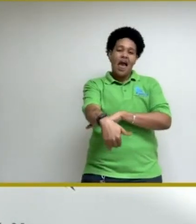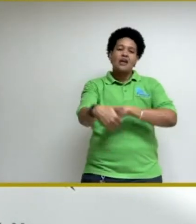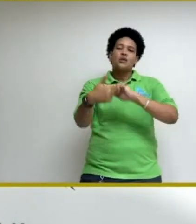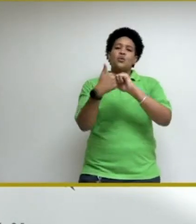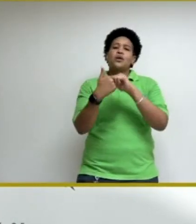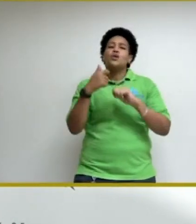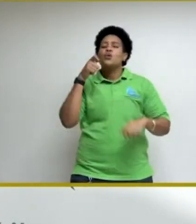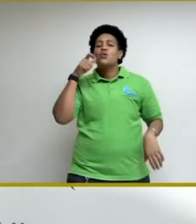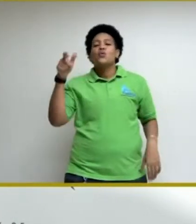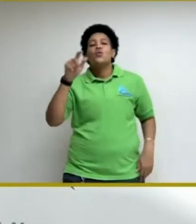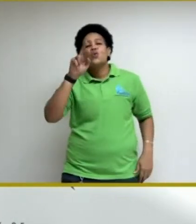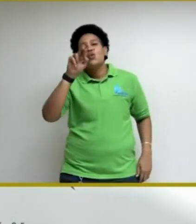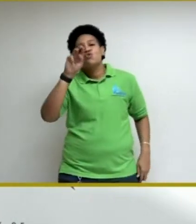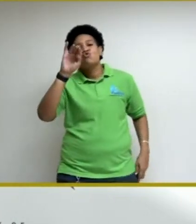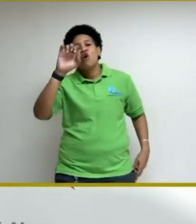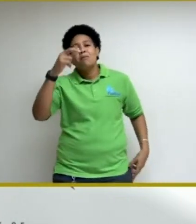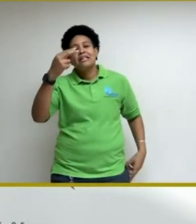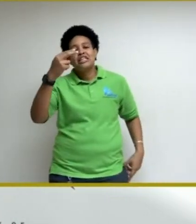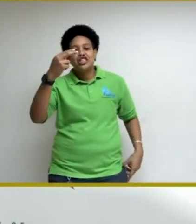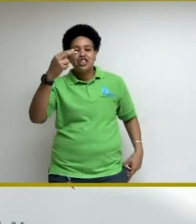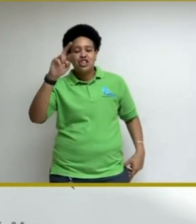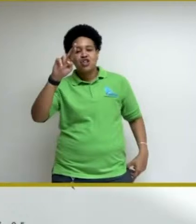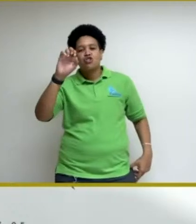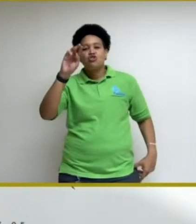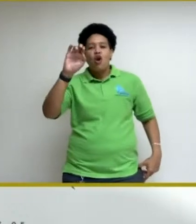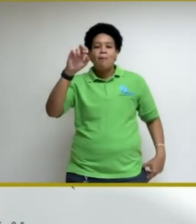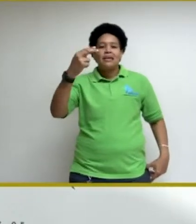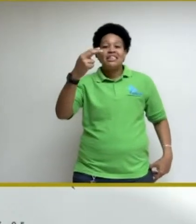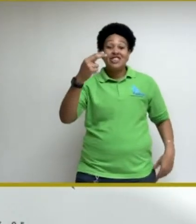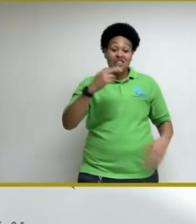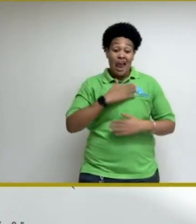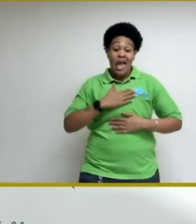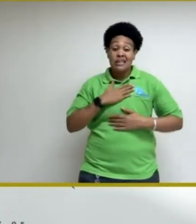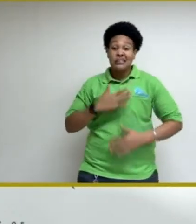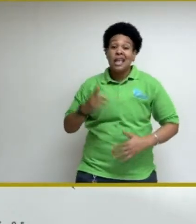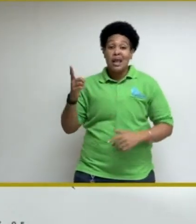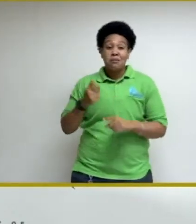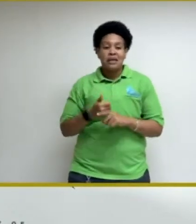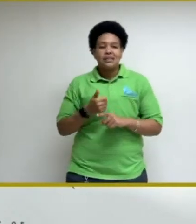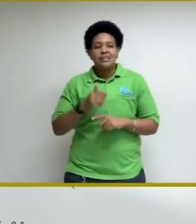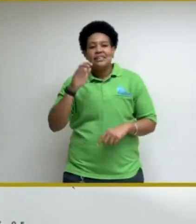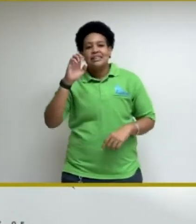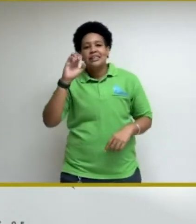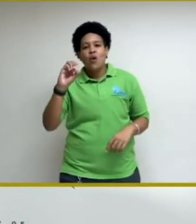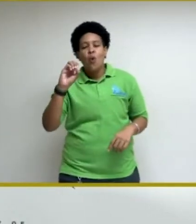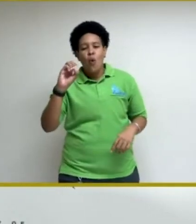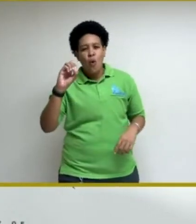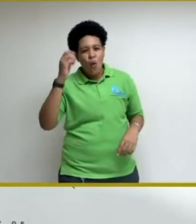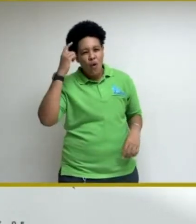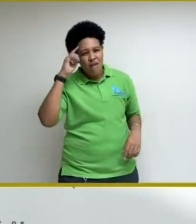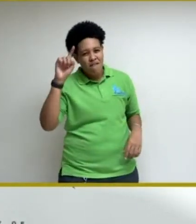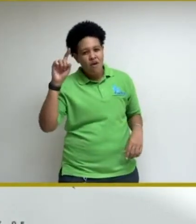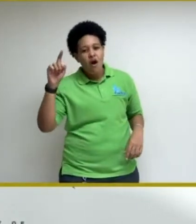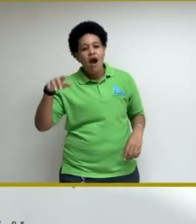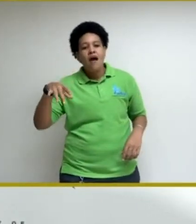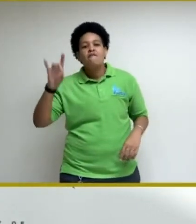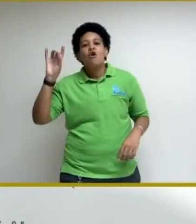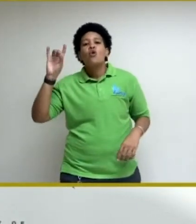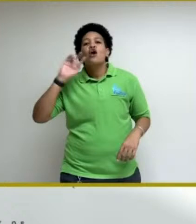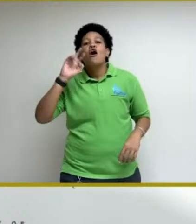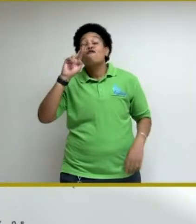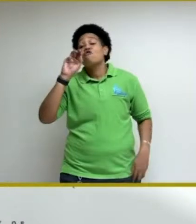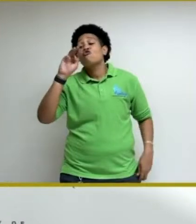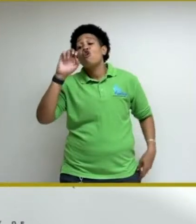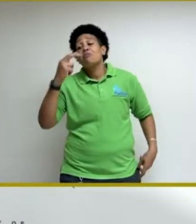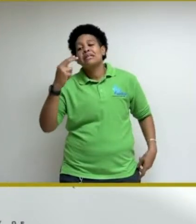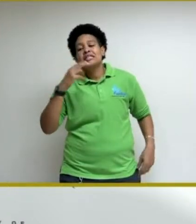with Ramesh Entertainment. That's the CEO and the founder. And